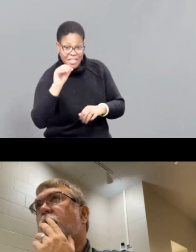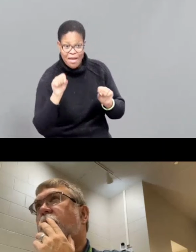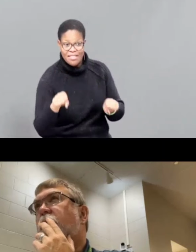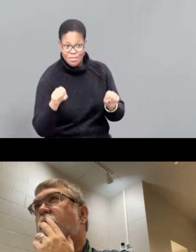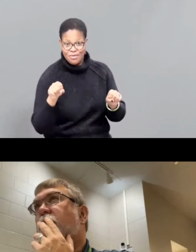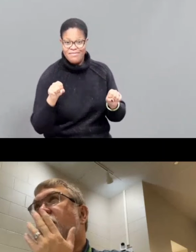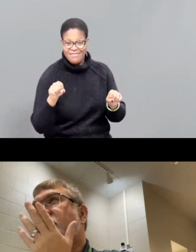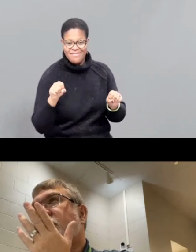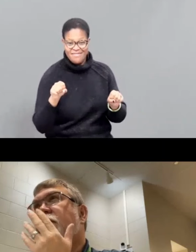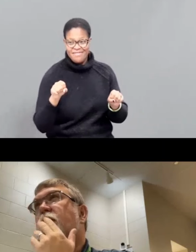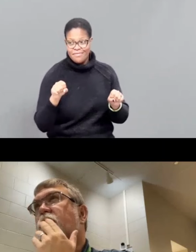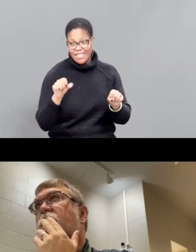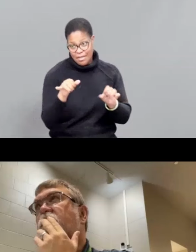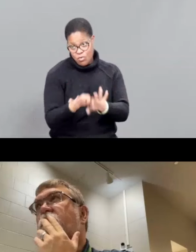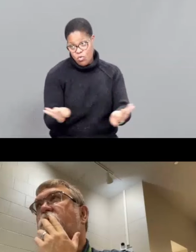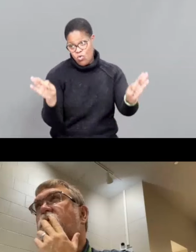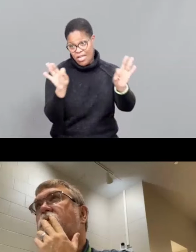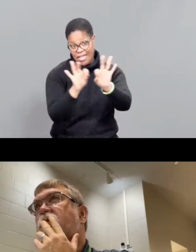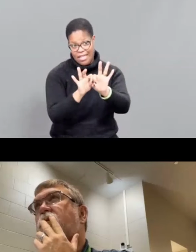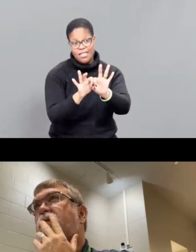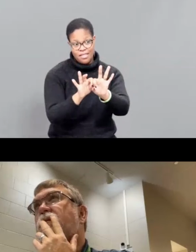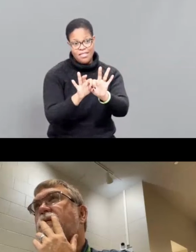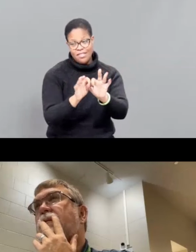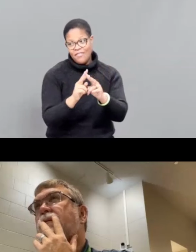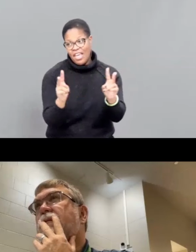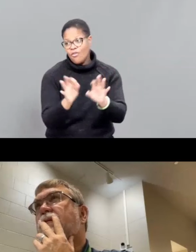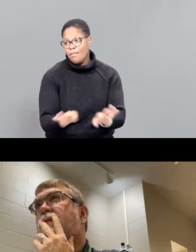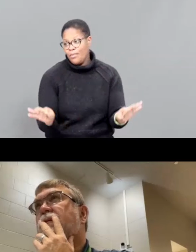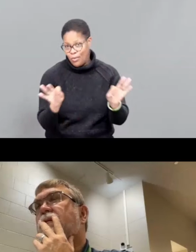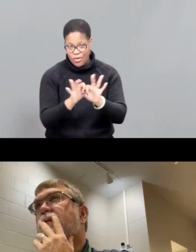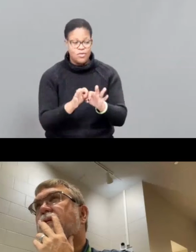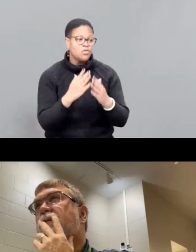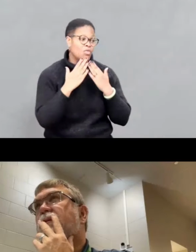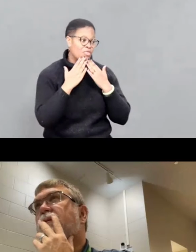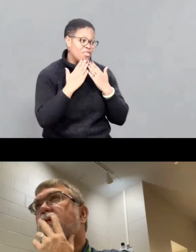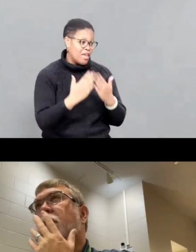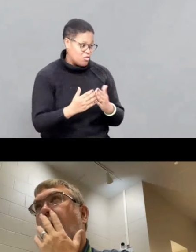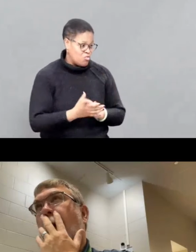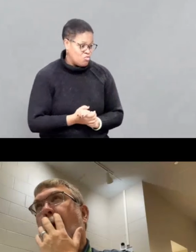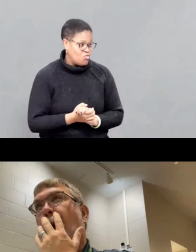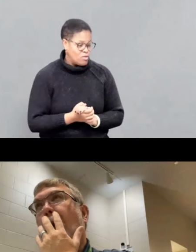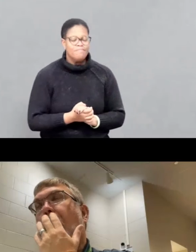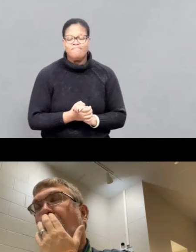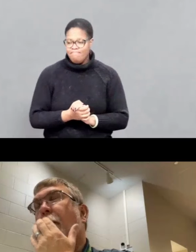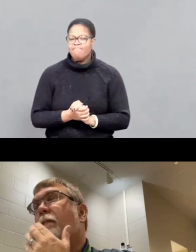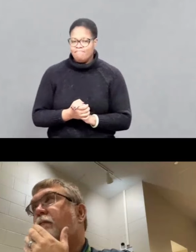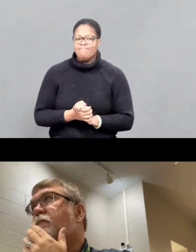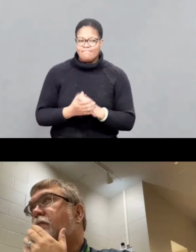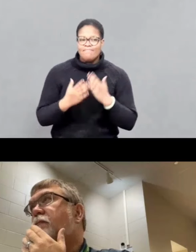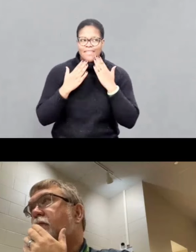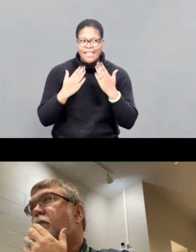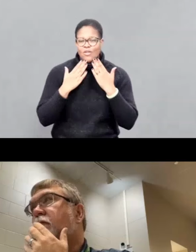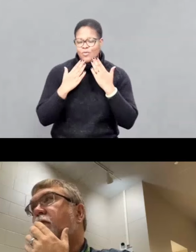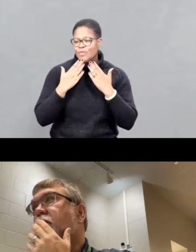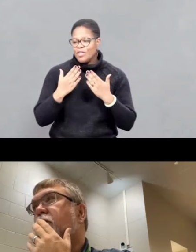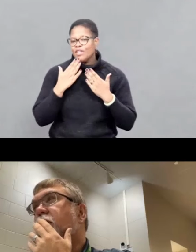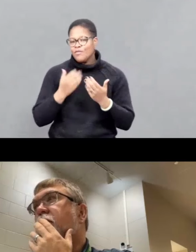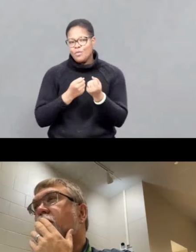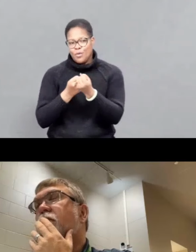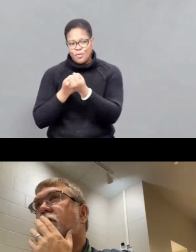All right. That's important, very important. So thank you, ma'am, very much. Thank you. Well, I that is agree with that, Ron.